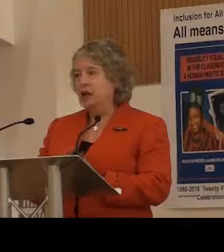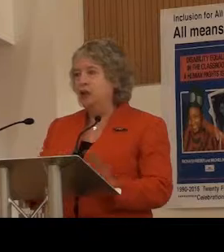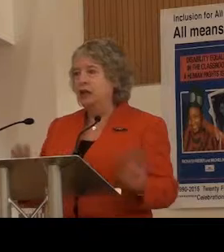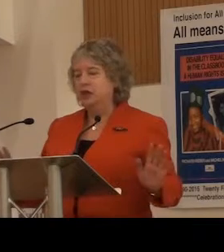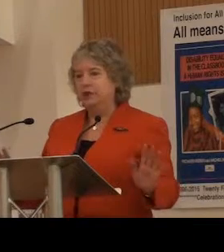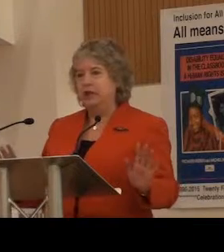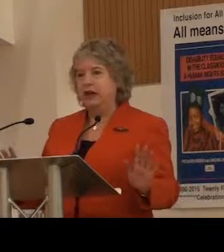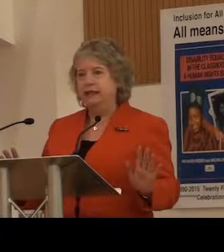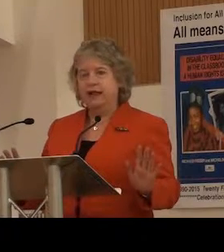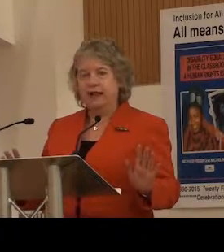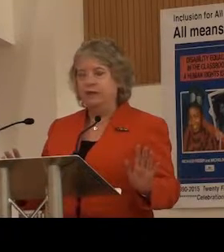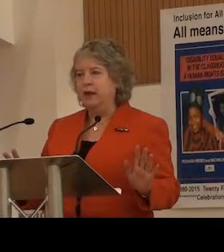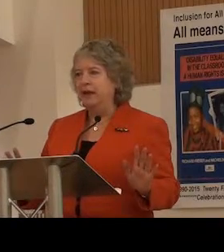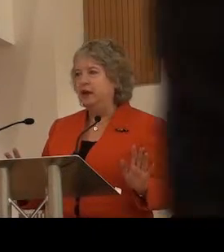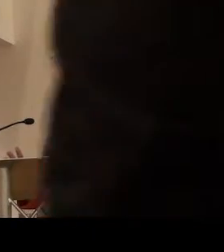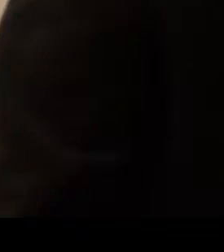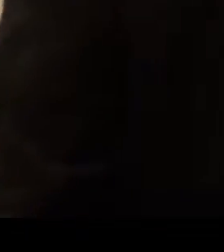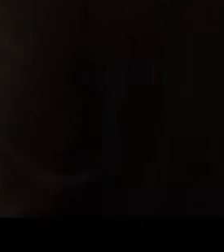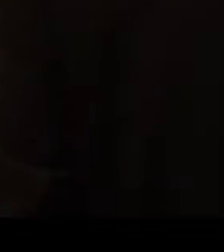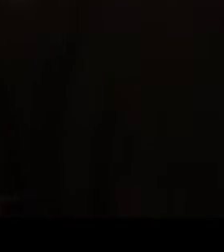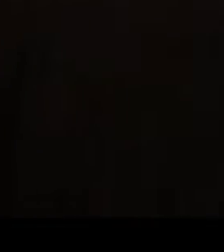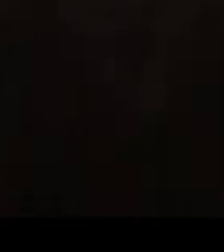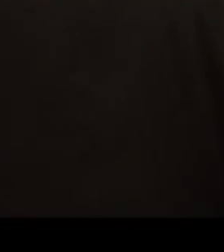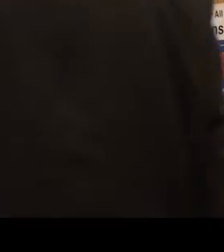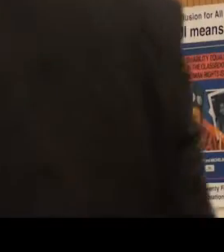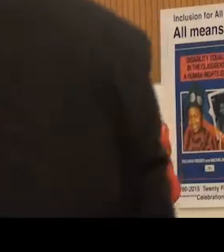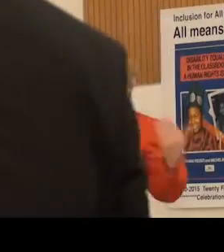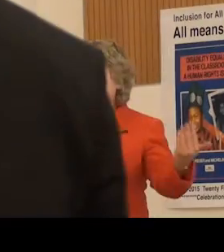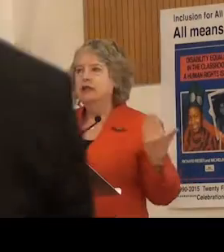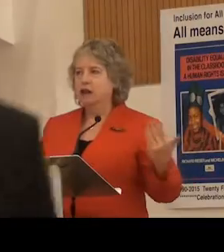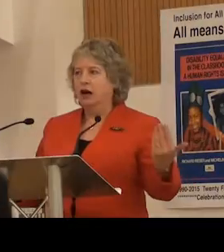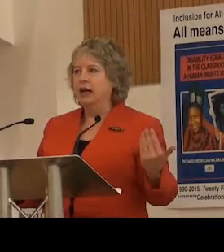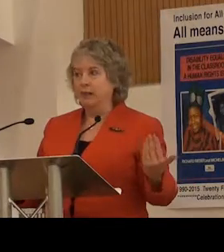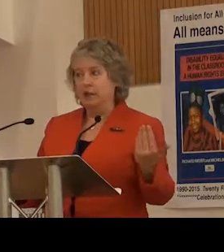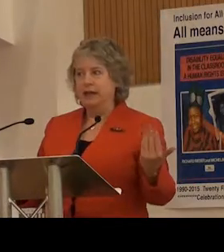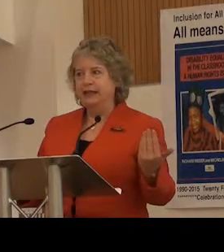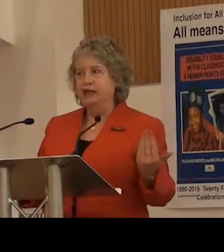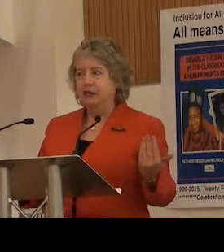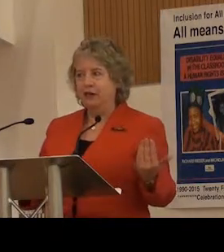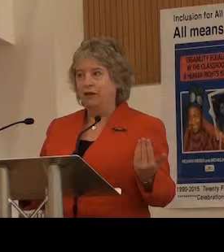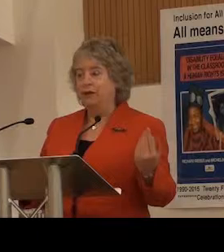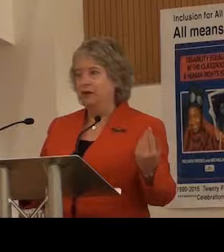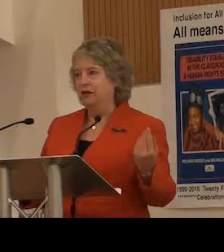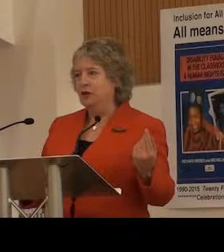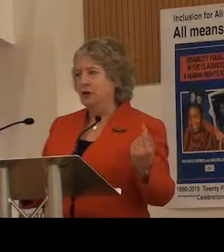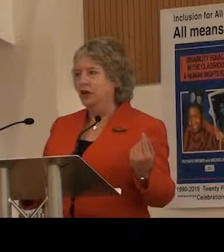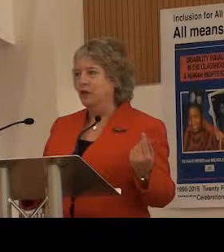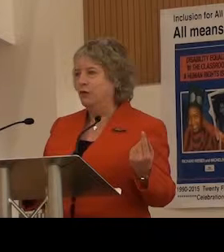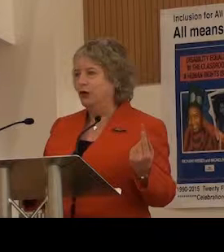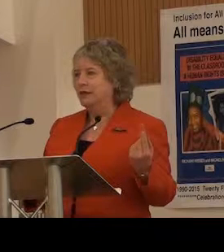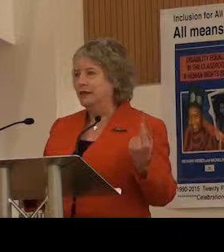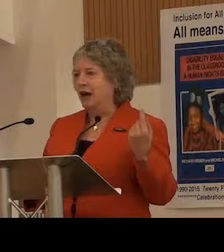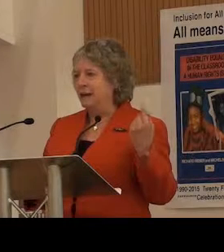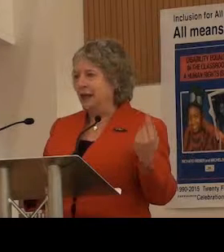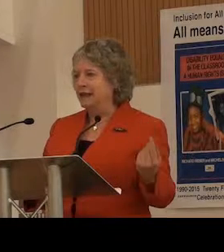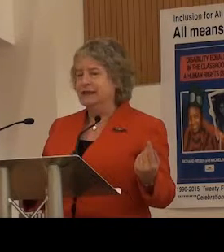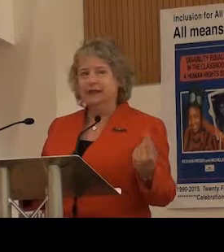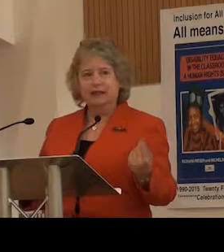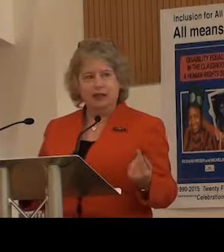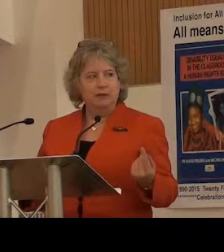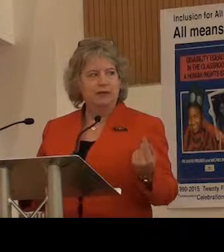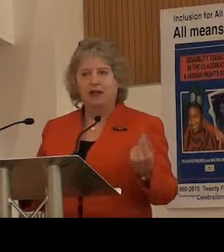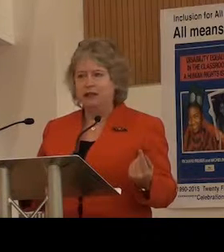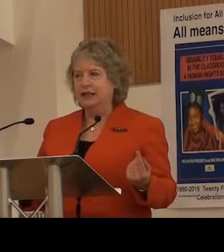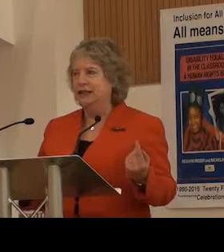say that they all achieved a grade D, for me, felt like first had a real time in my teaching career after my only 1 term where I was up against